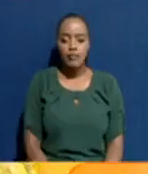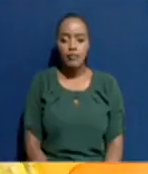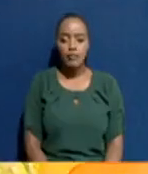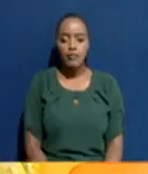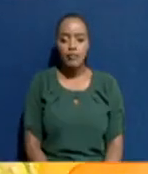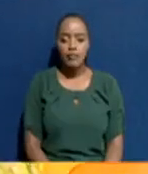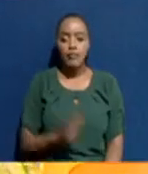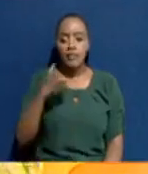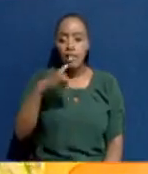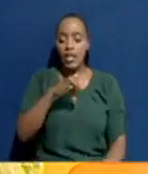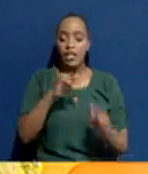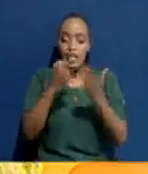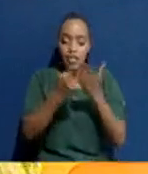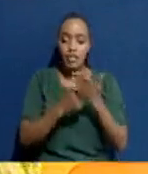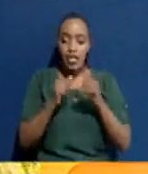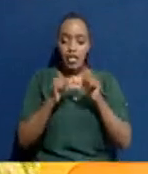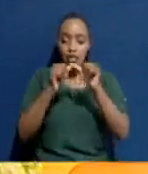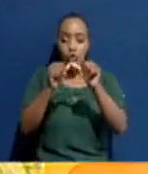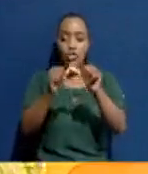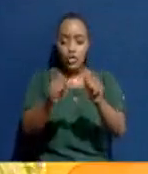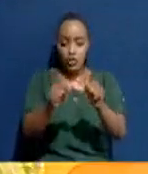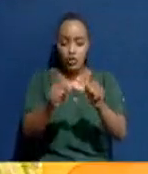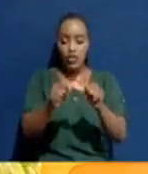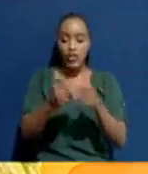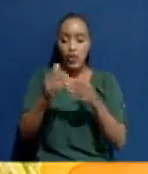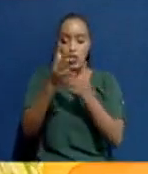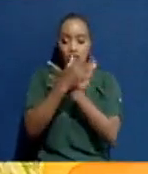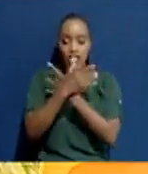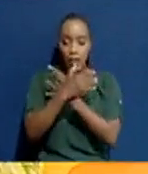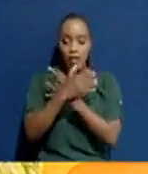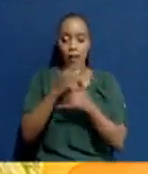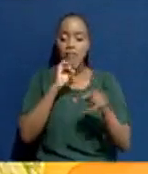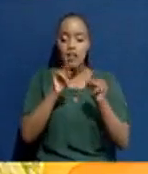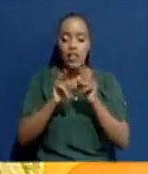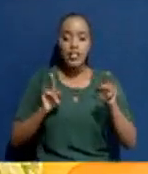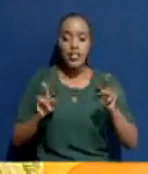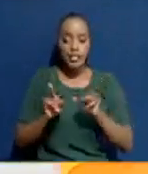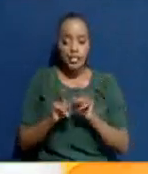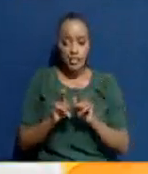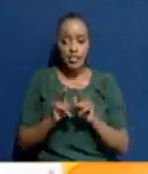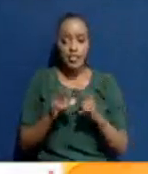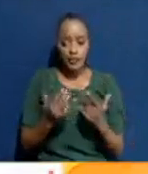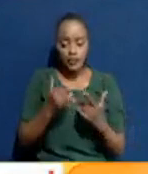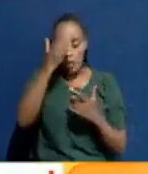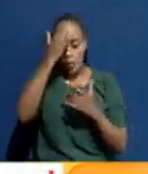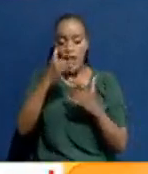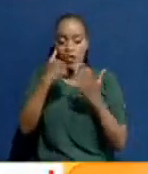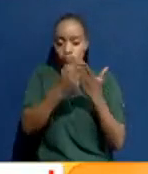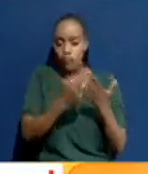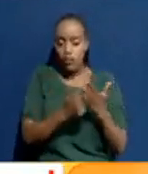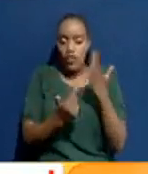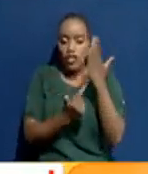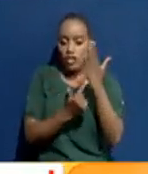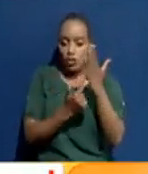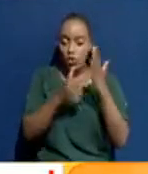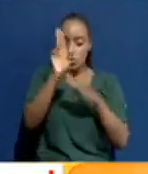We are in discussion with our German brothers and sisters to leverage on their